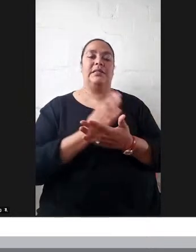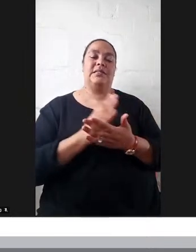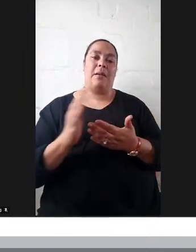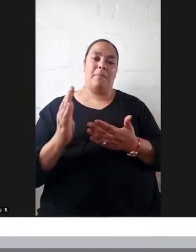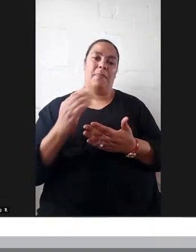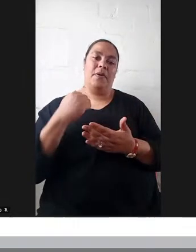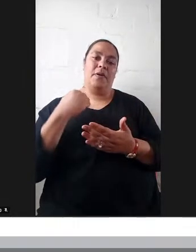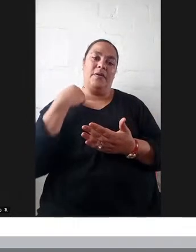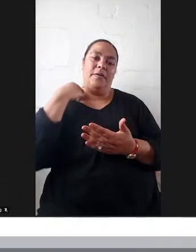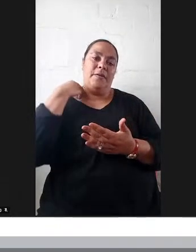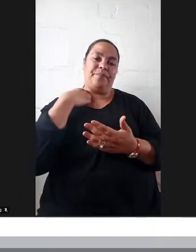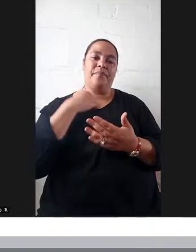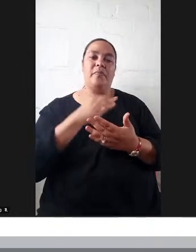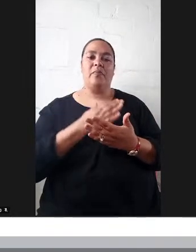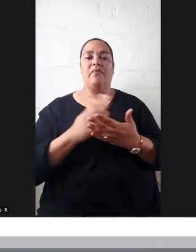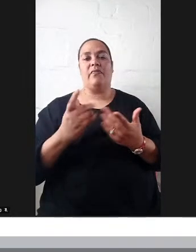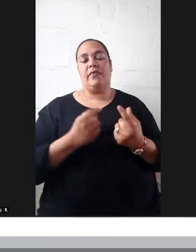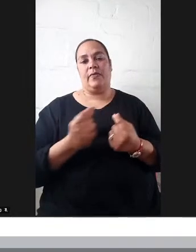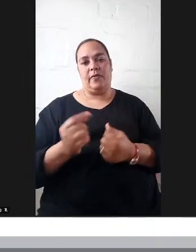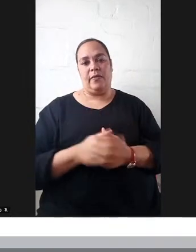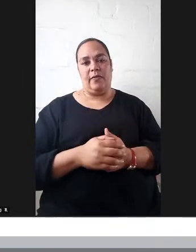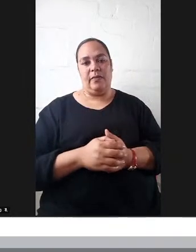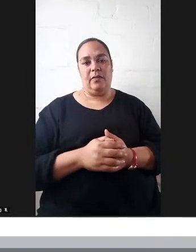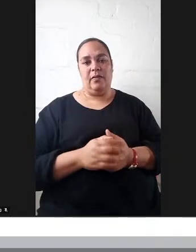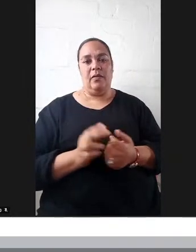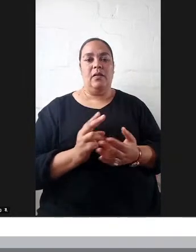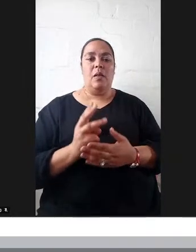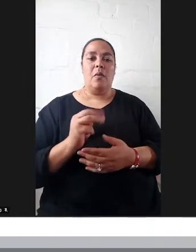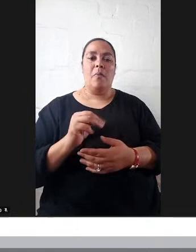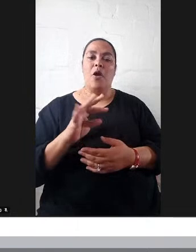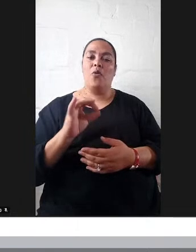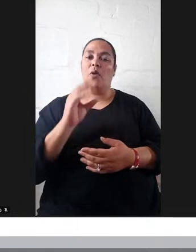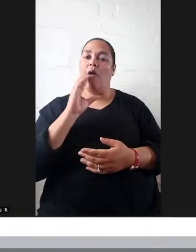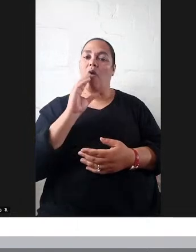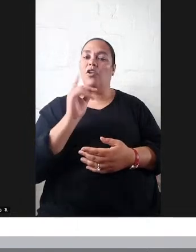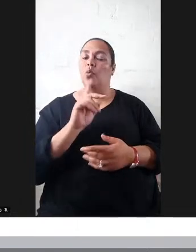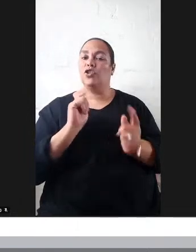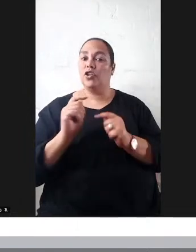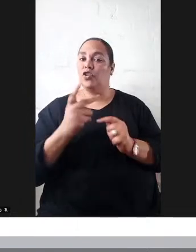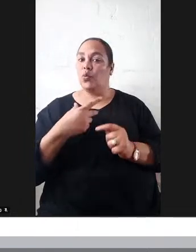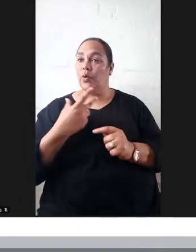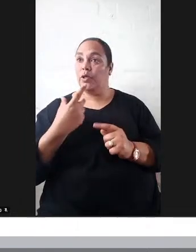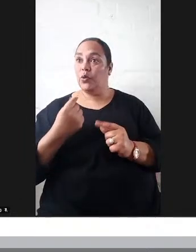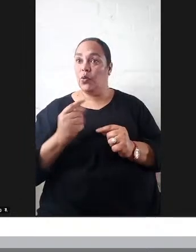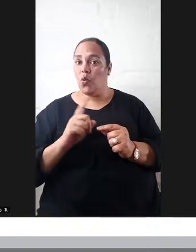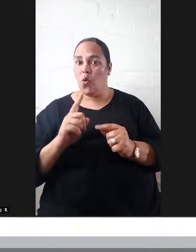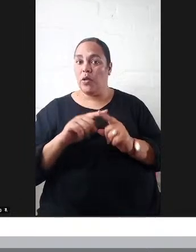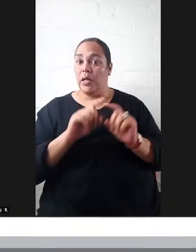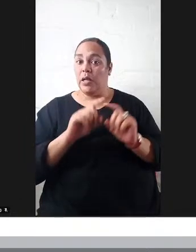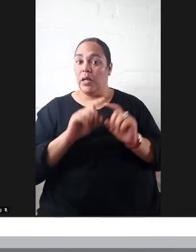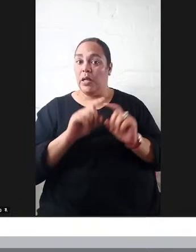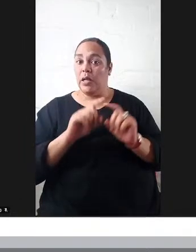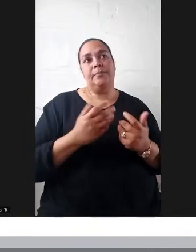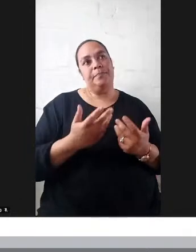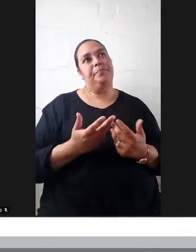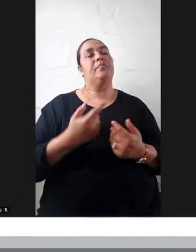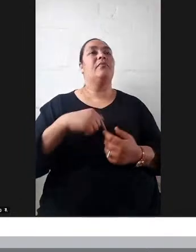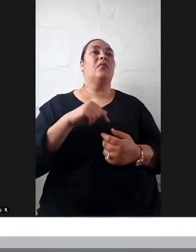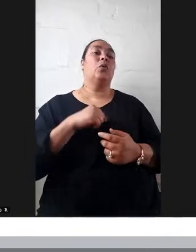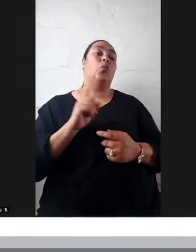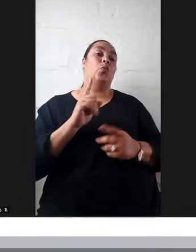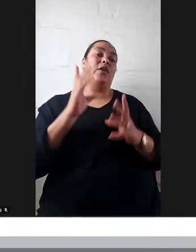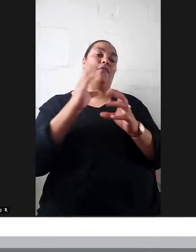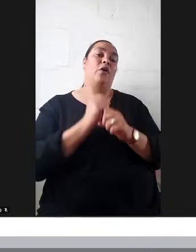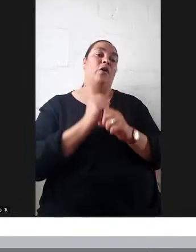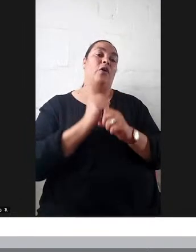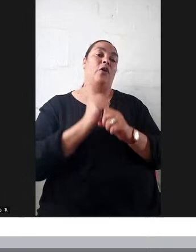some of the measures. Honourable Murray, you asked what are the sort of changes that we made to our systems. We have focused on strengthening